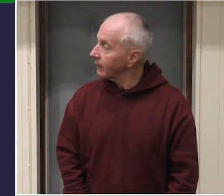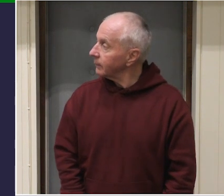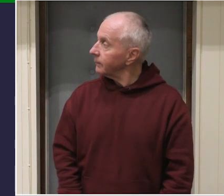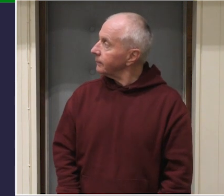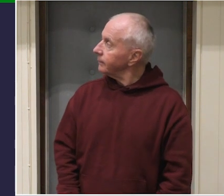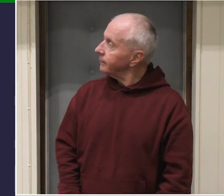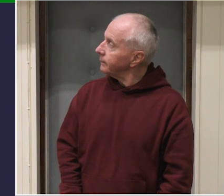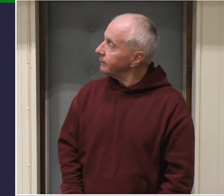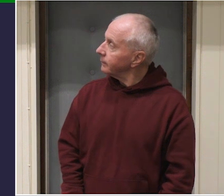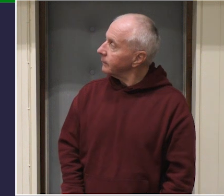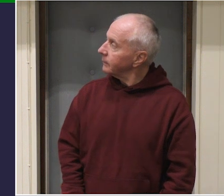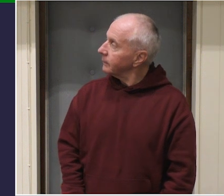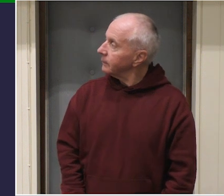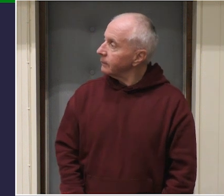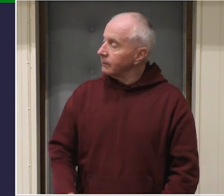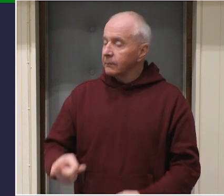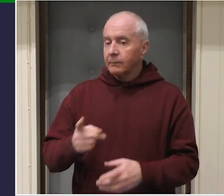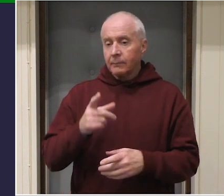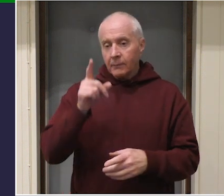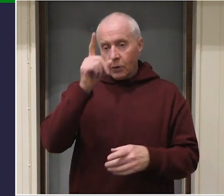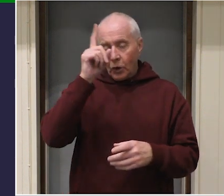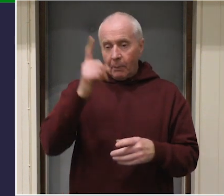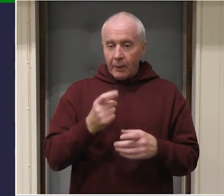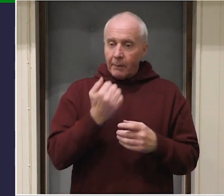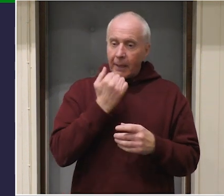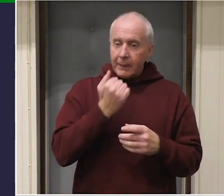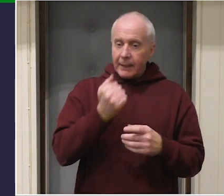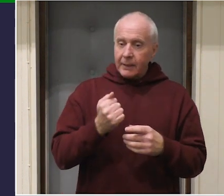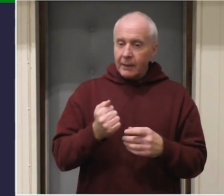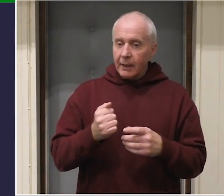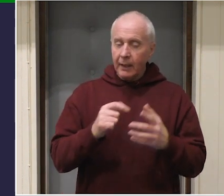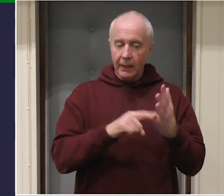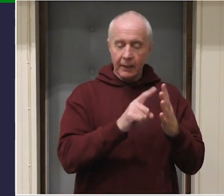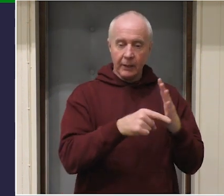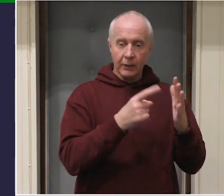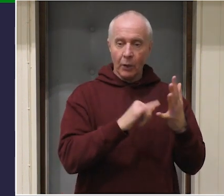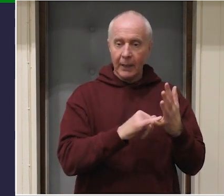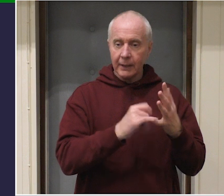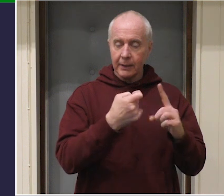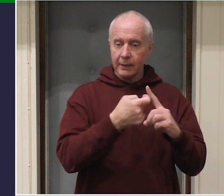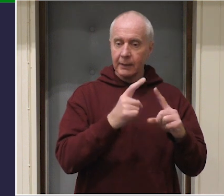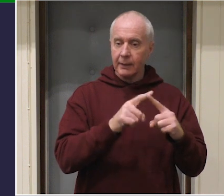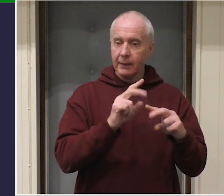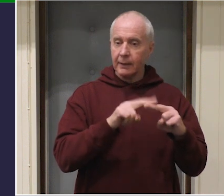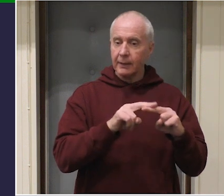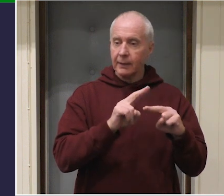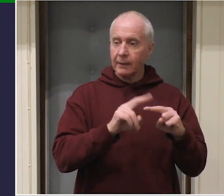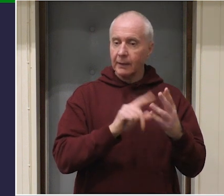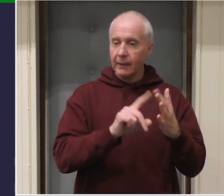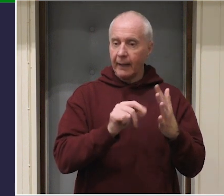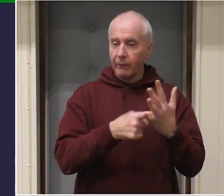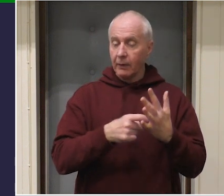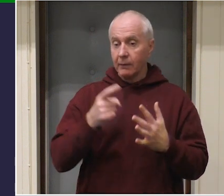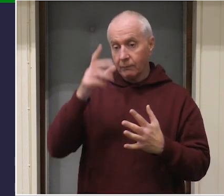pick out is a German mathematician and astrologer, Johannes Kepler. Bear in mind that back in the 1600s, astrology